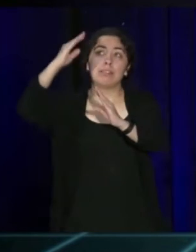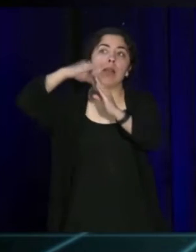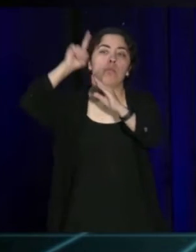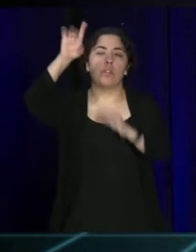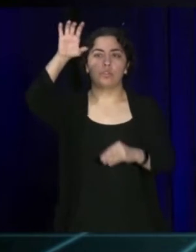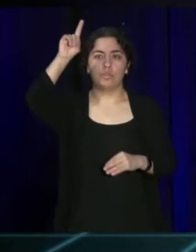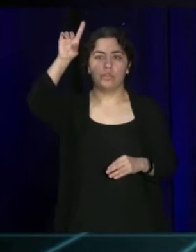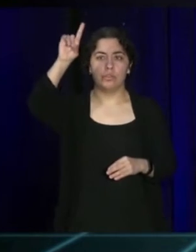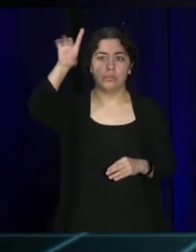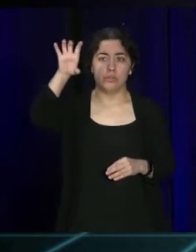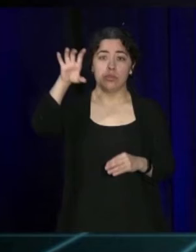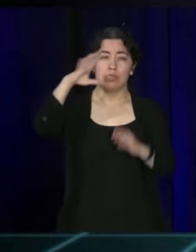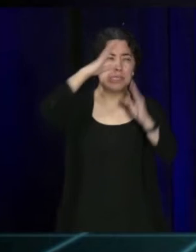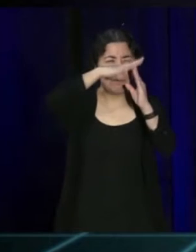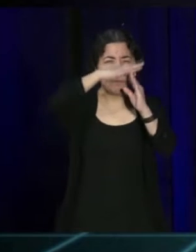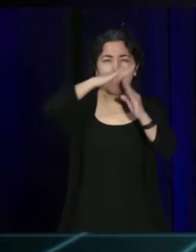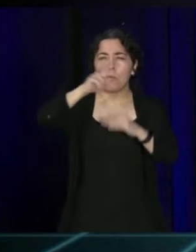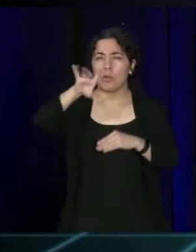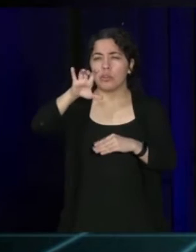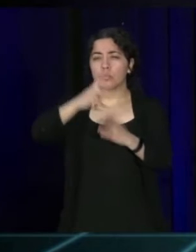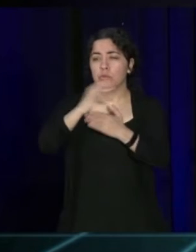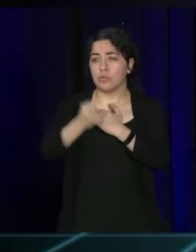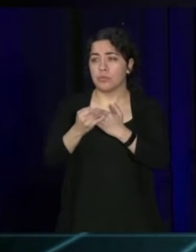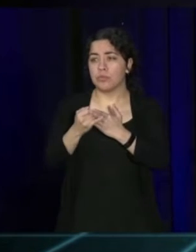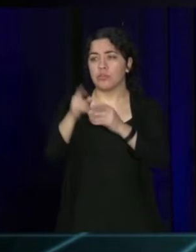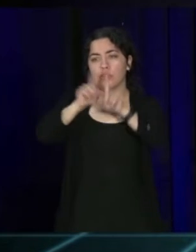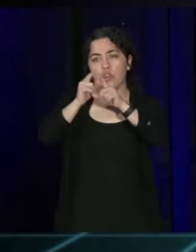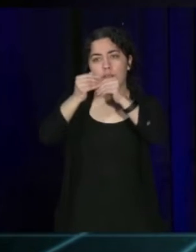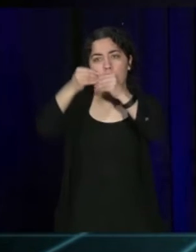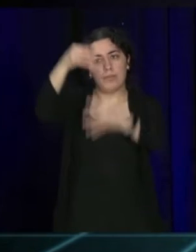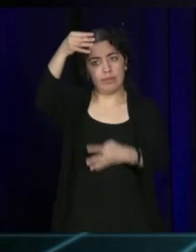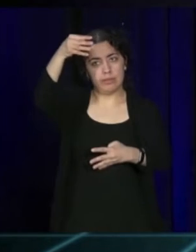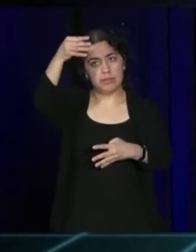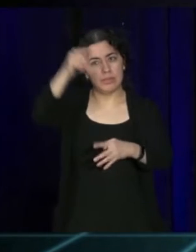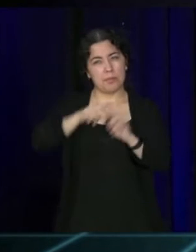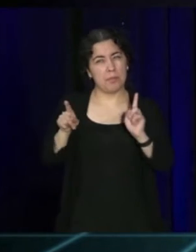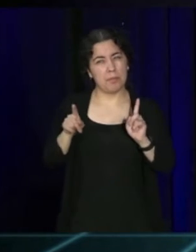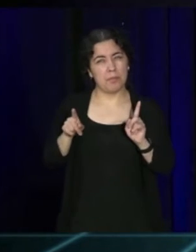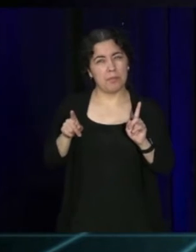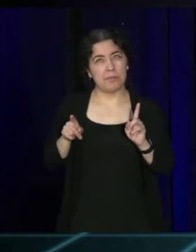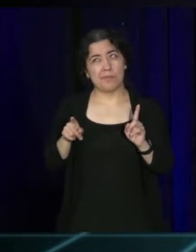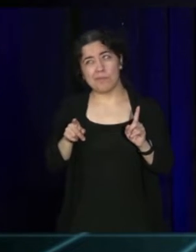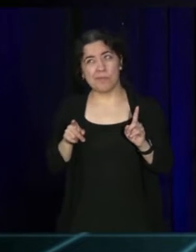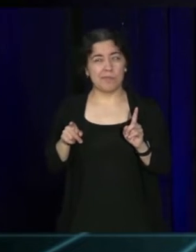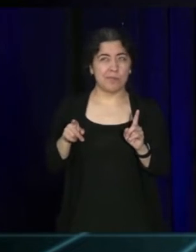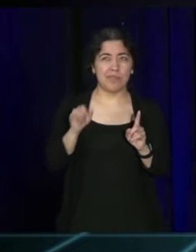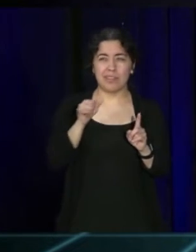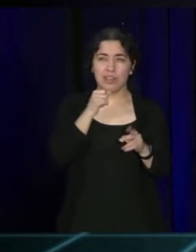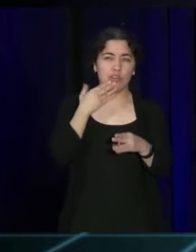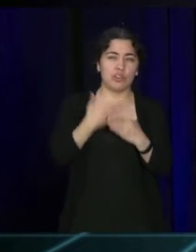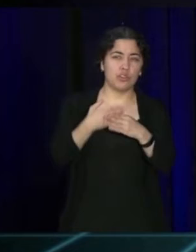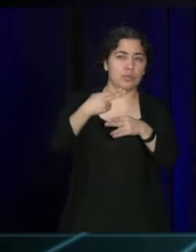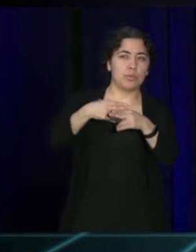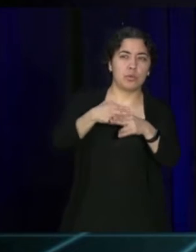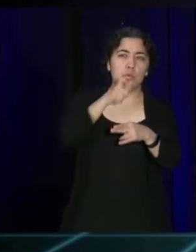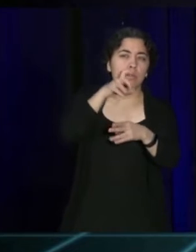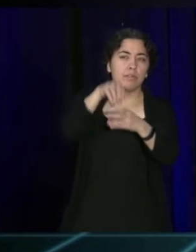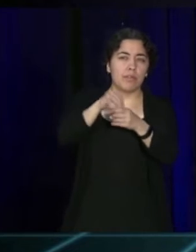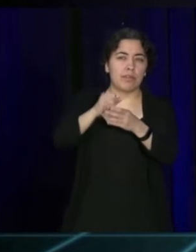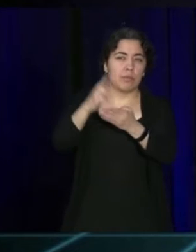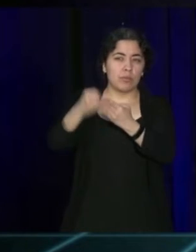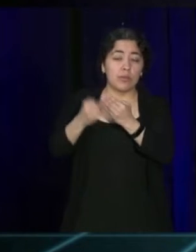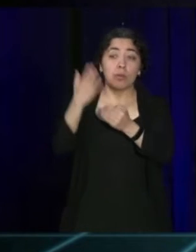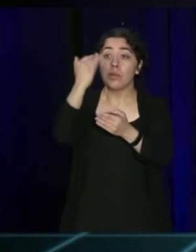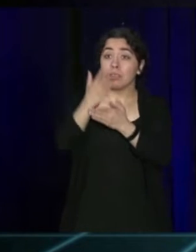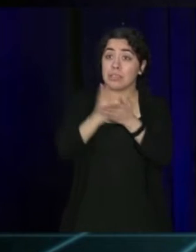and I think everyone has the top 100 project star list. But that's not really a good representation of who's involved in a project. Because some people